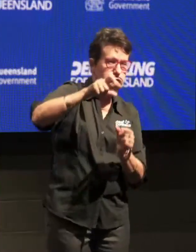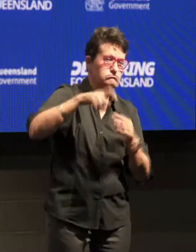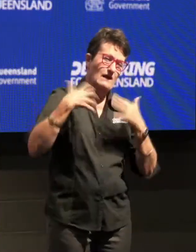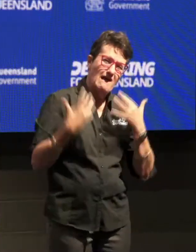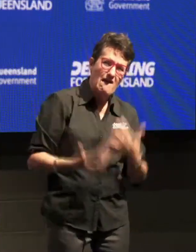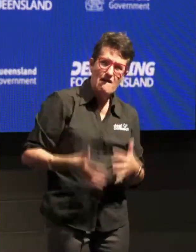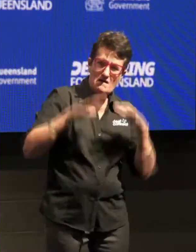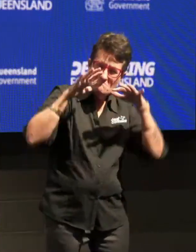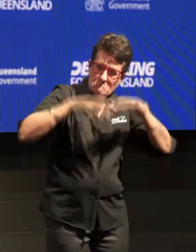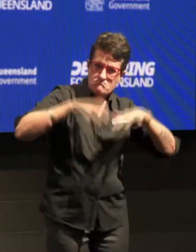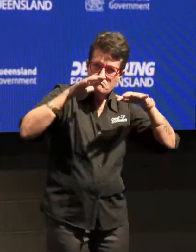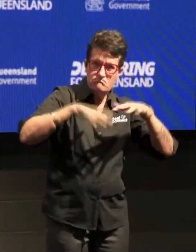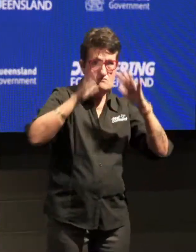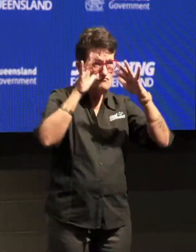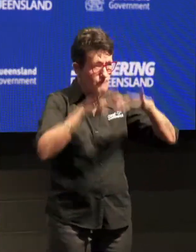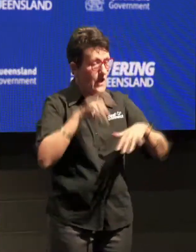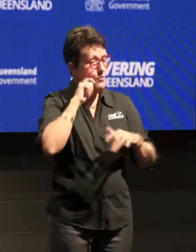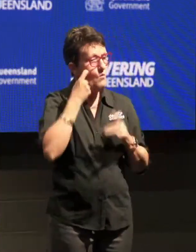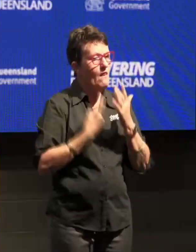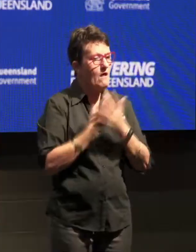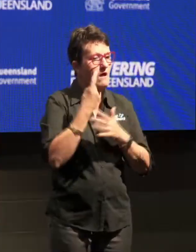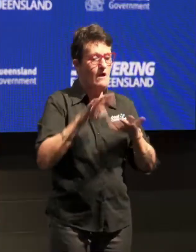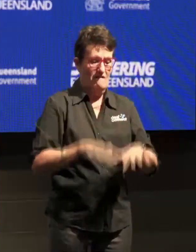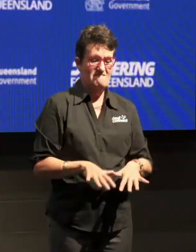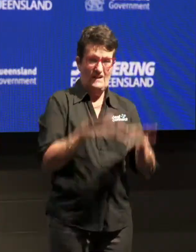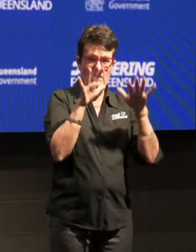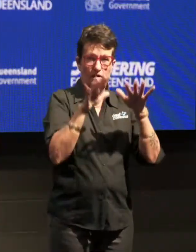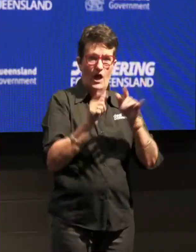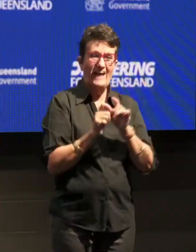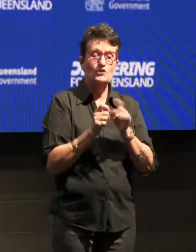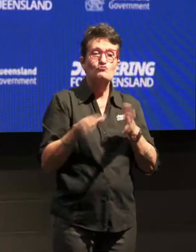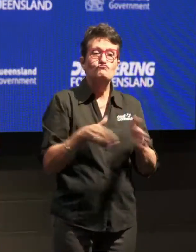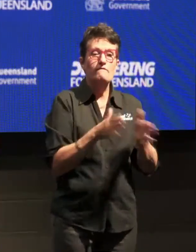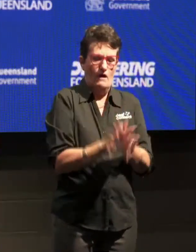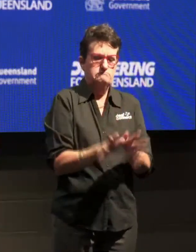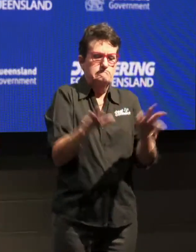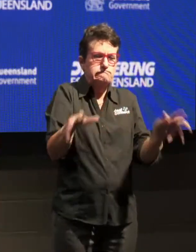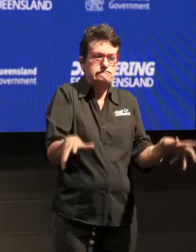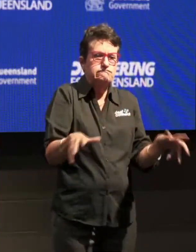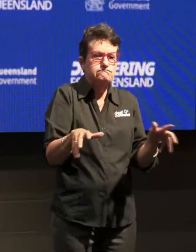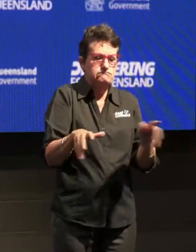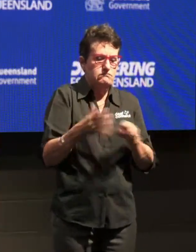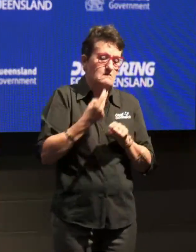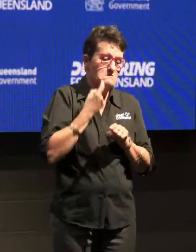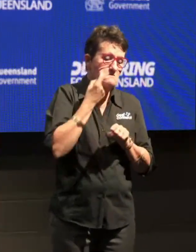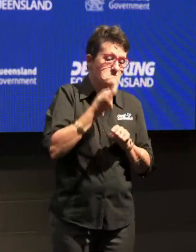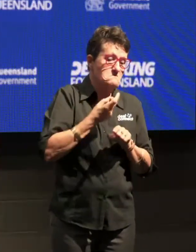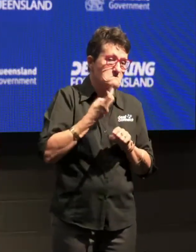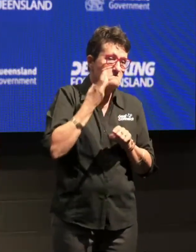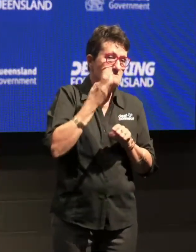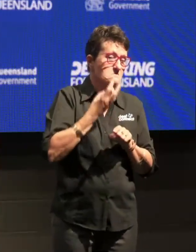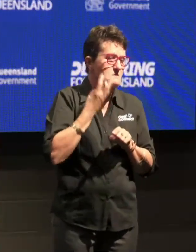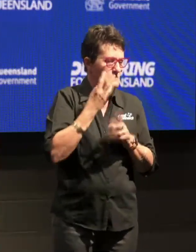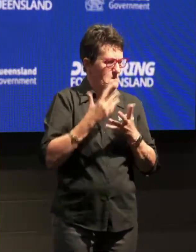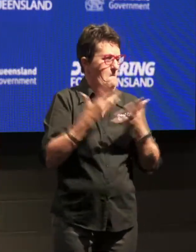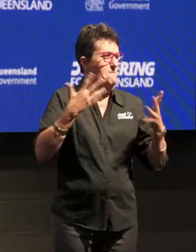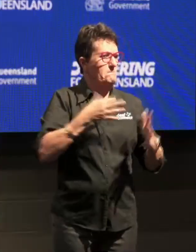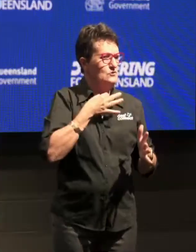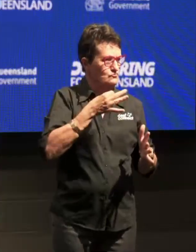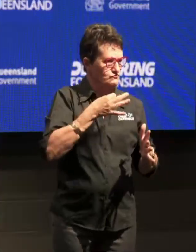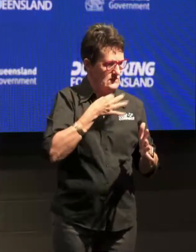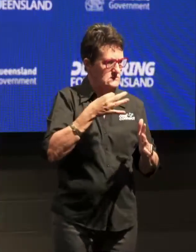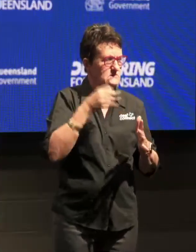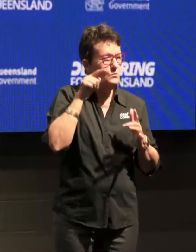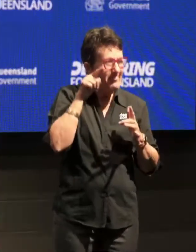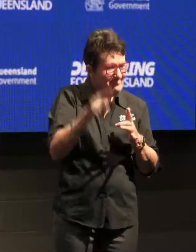intense rainfall that may result in flash flooding and riverine flooding over the next few days, and it is the key risk that we're concerned about with